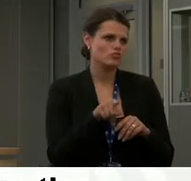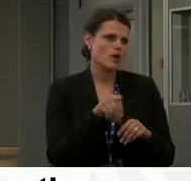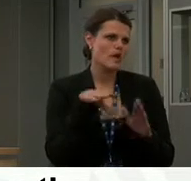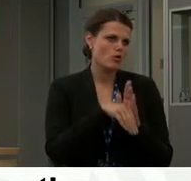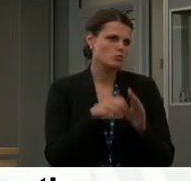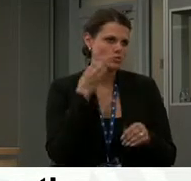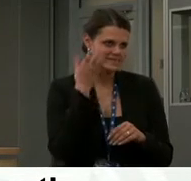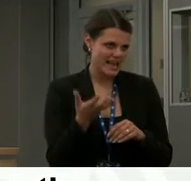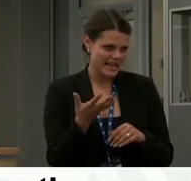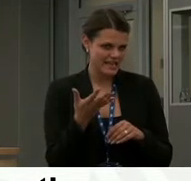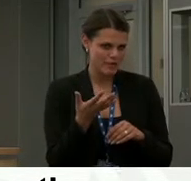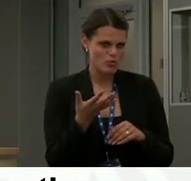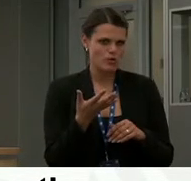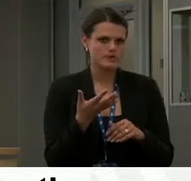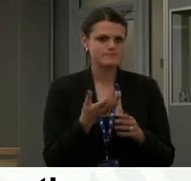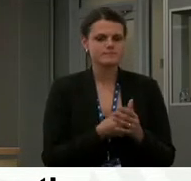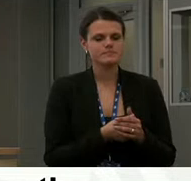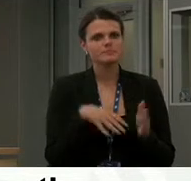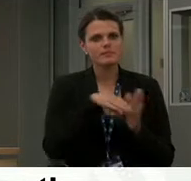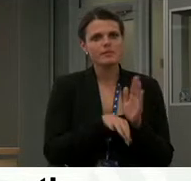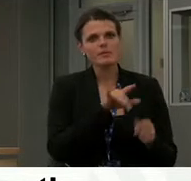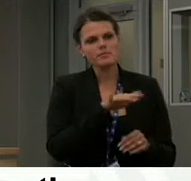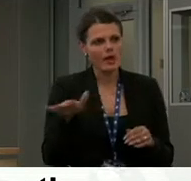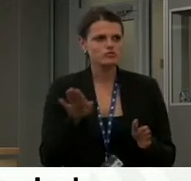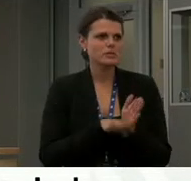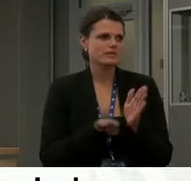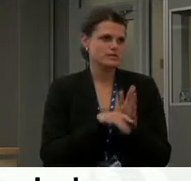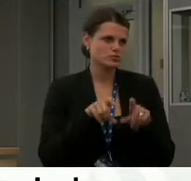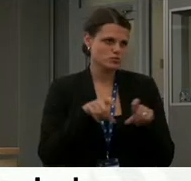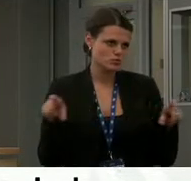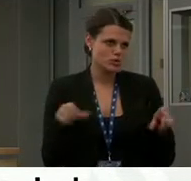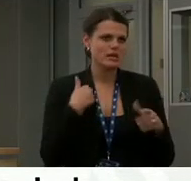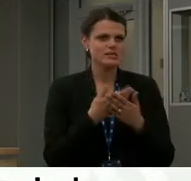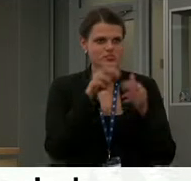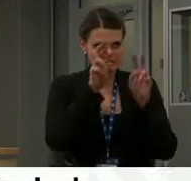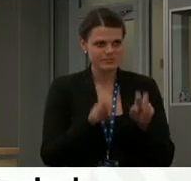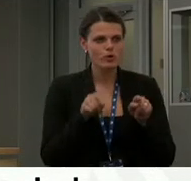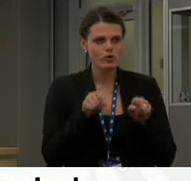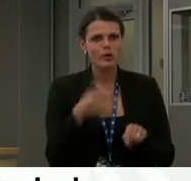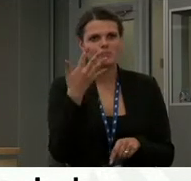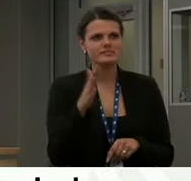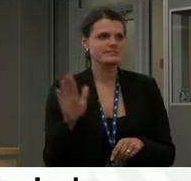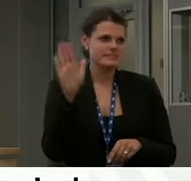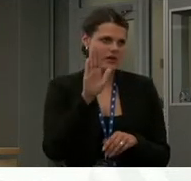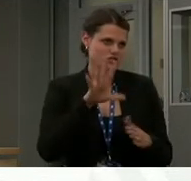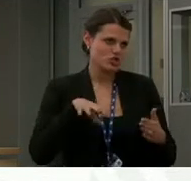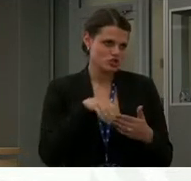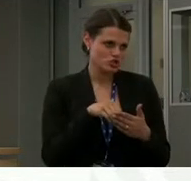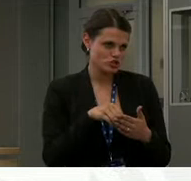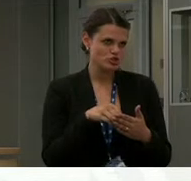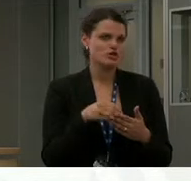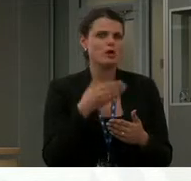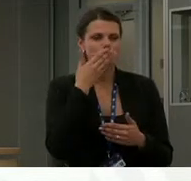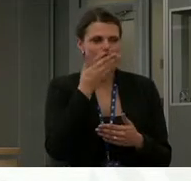education, to include children in mainstream education. I've examined this in 5 countries so far, in the